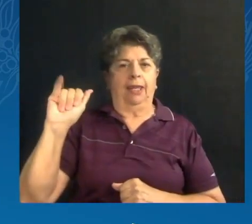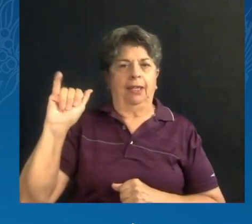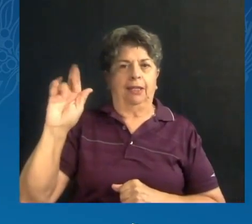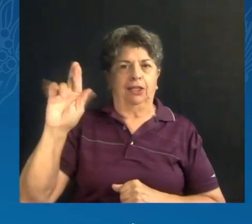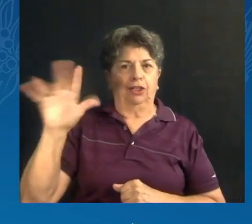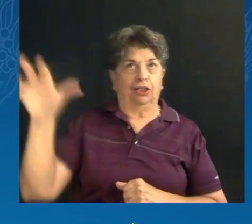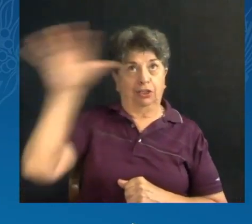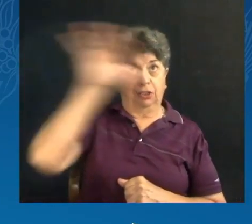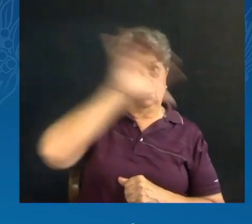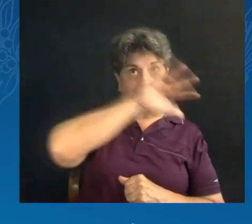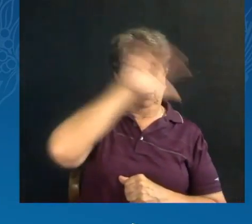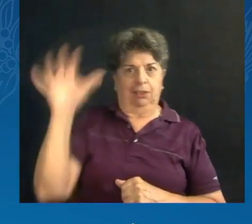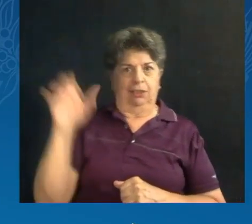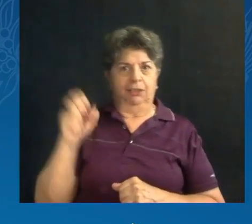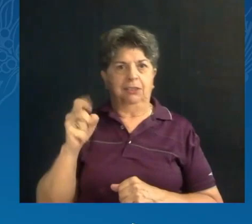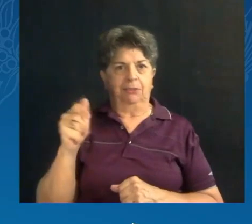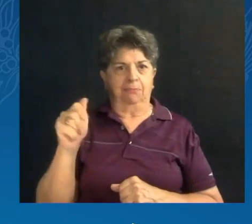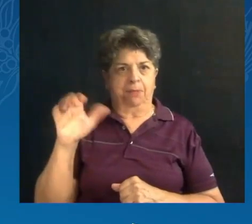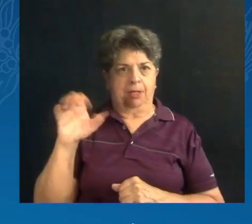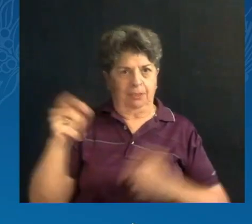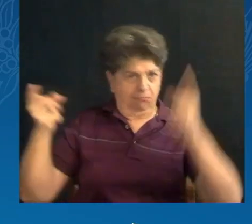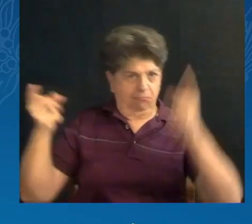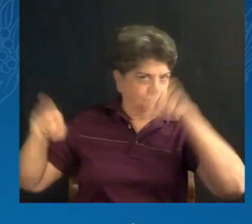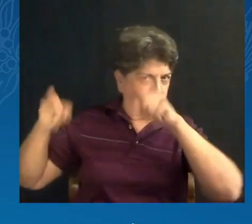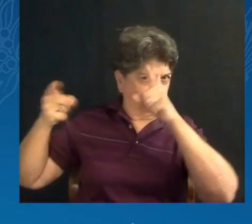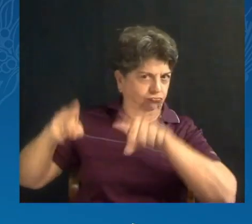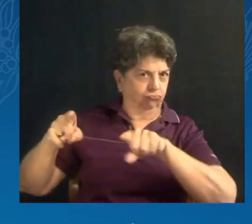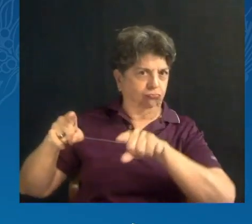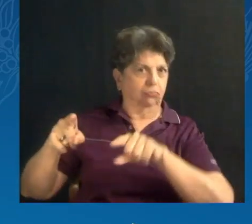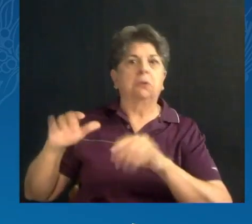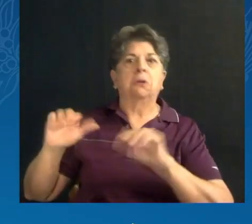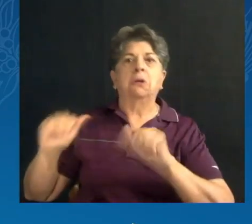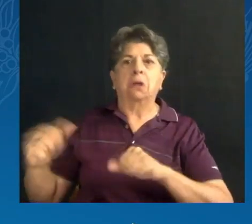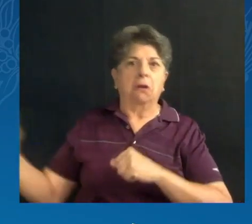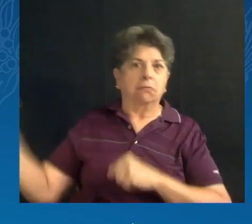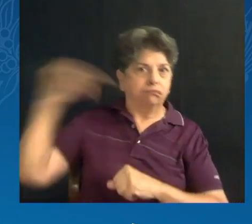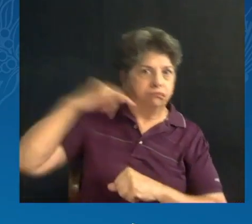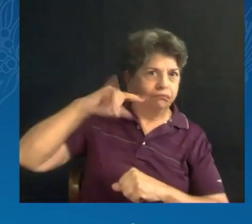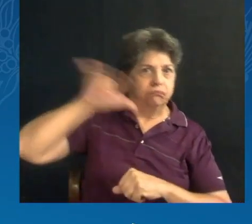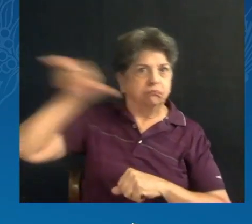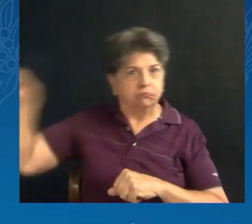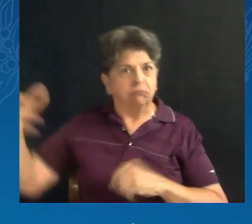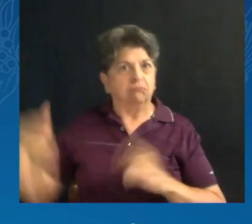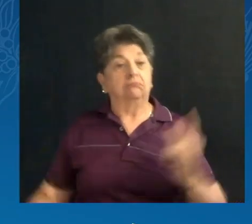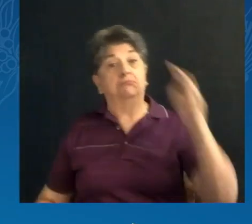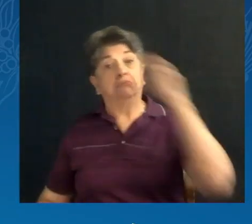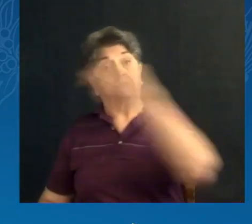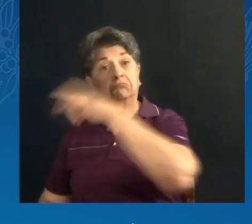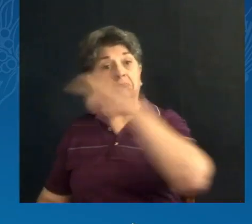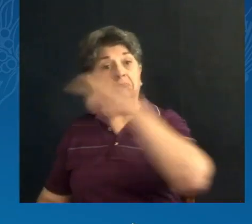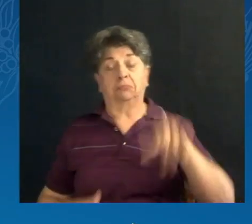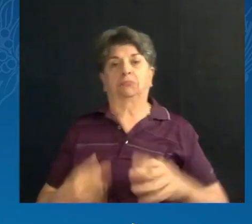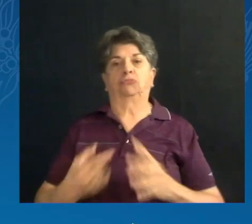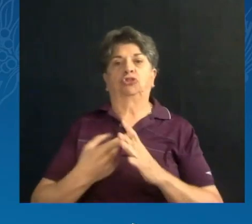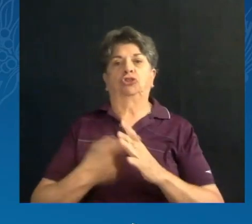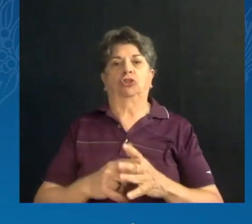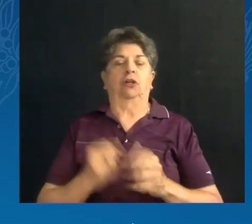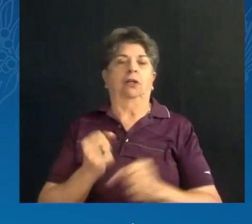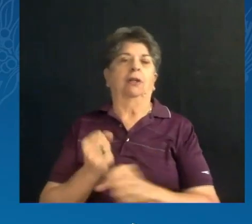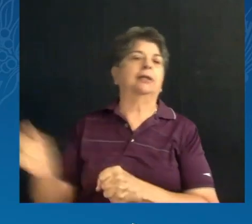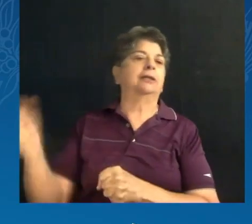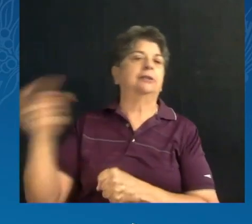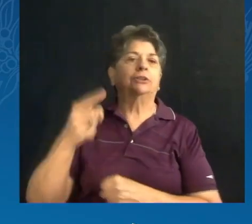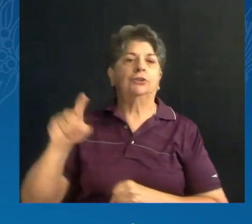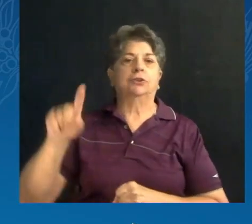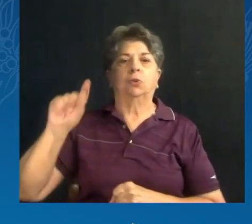two countries, Q2 2024. It's going to be a great opportunity to promote tourism and trade,